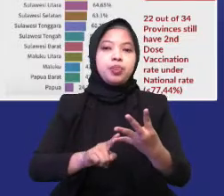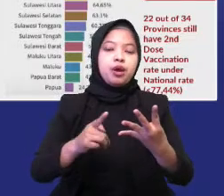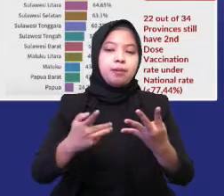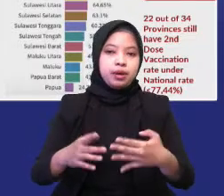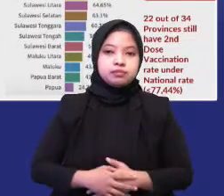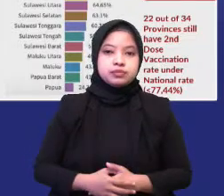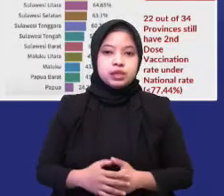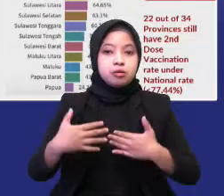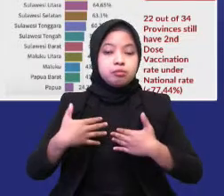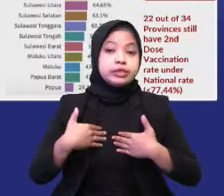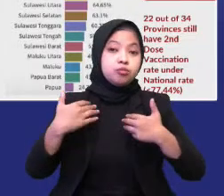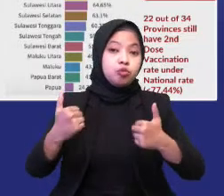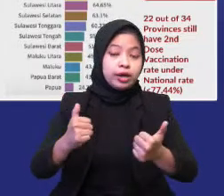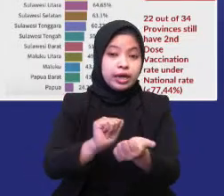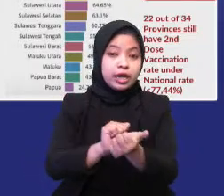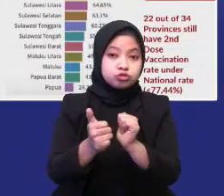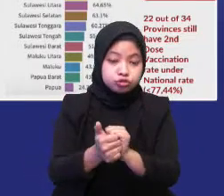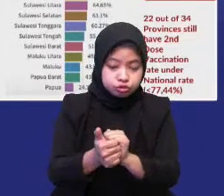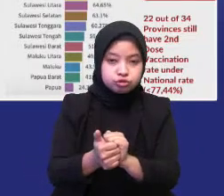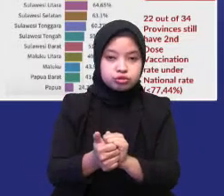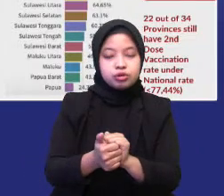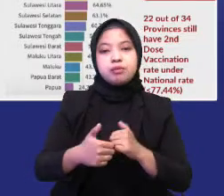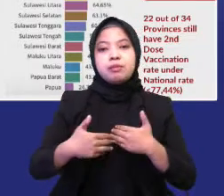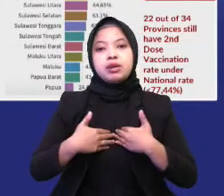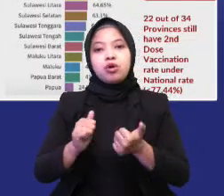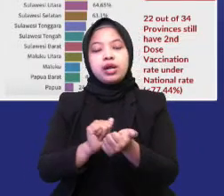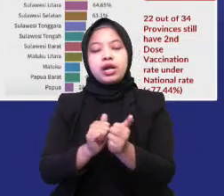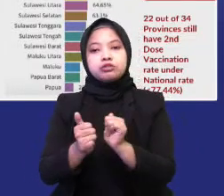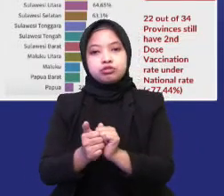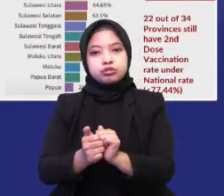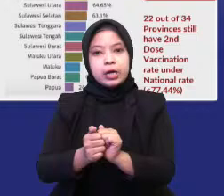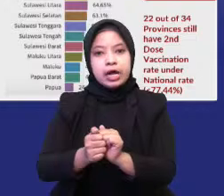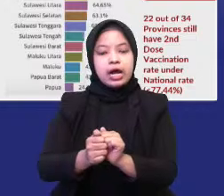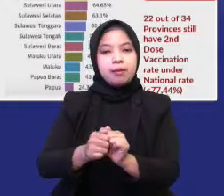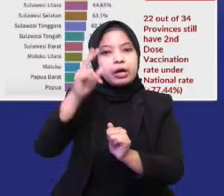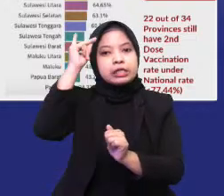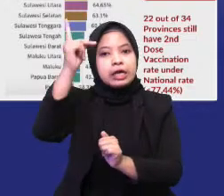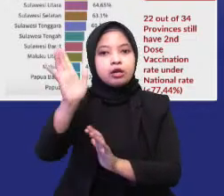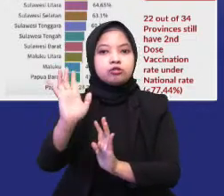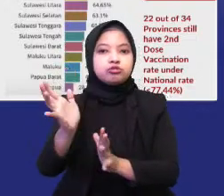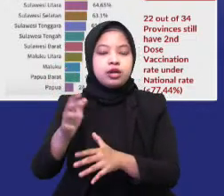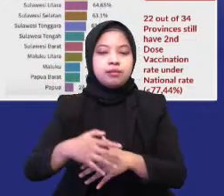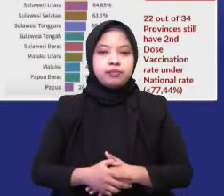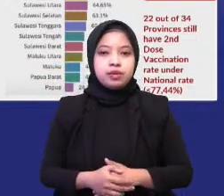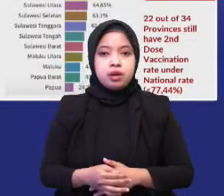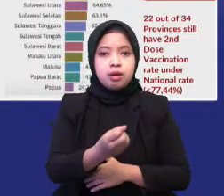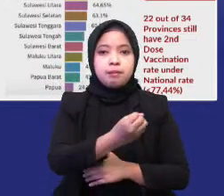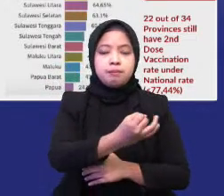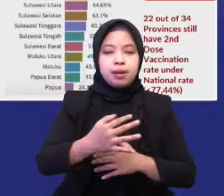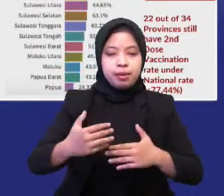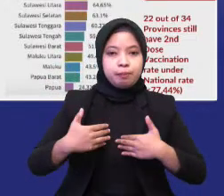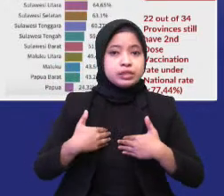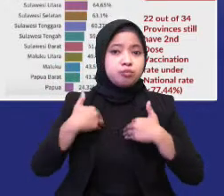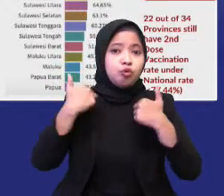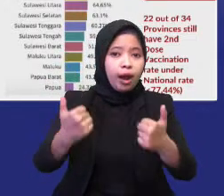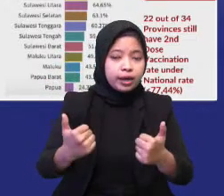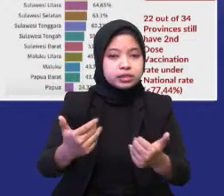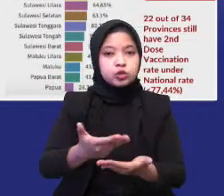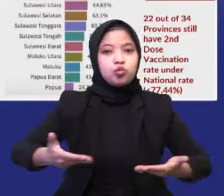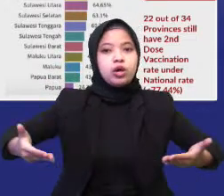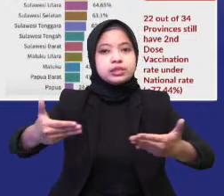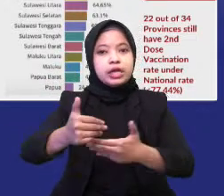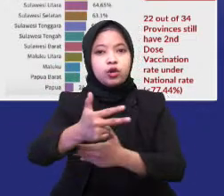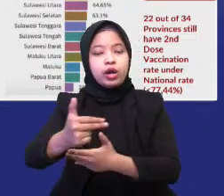of recovery has increased again after previously declining. At present, the percentage of recovery rate in Indonesia is